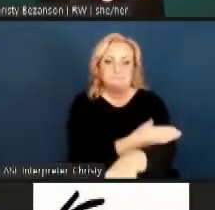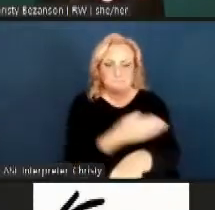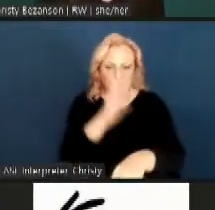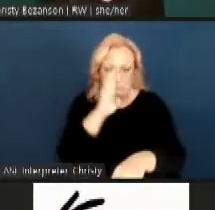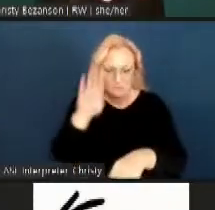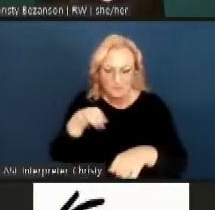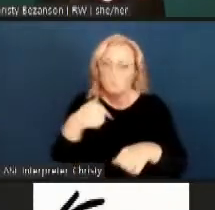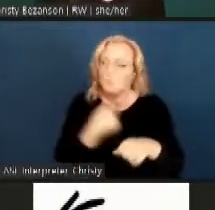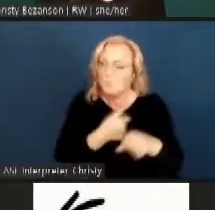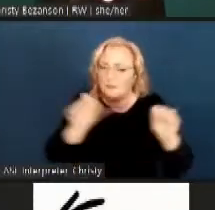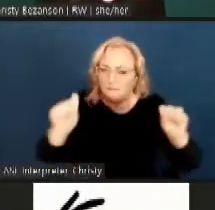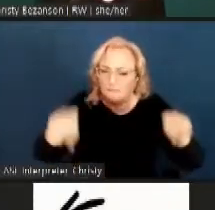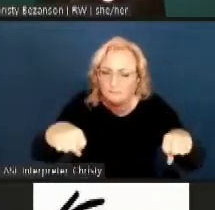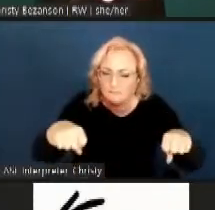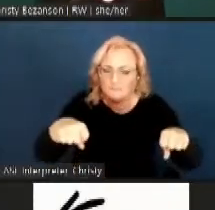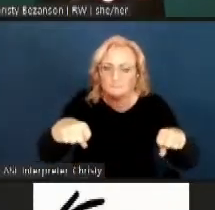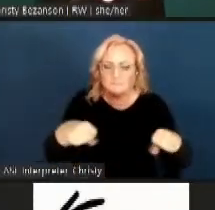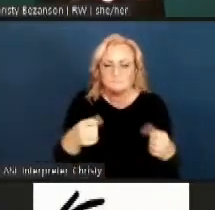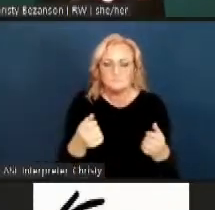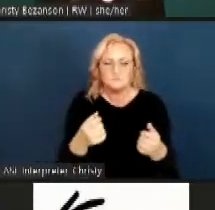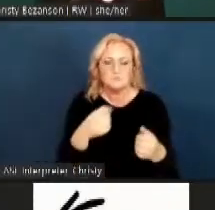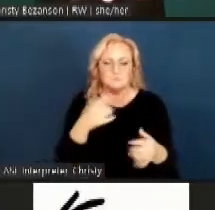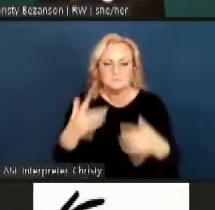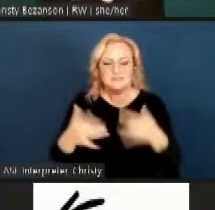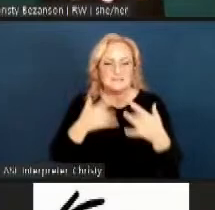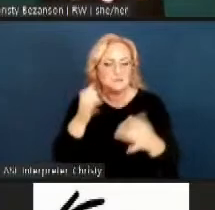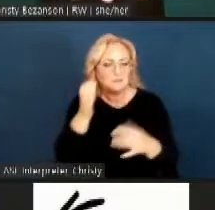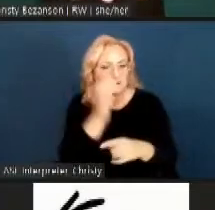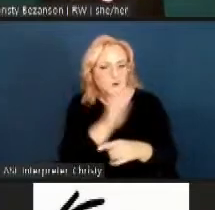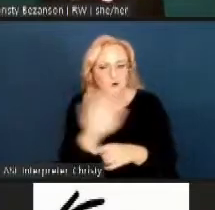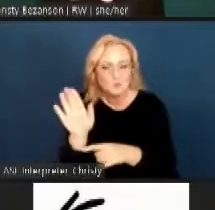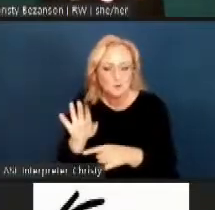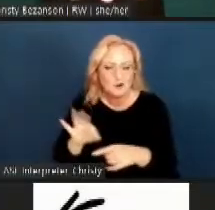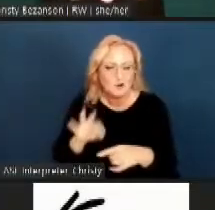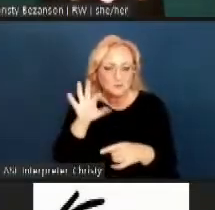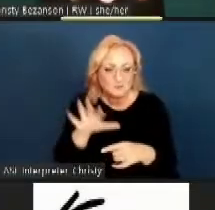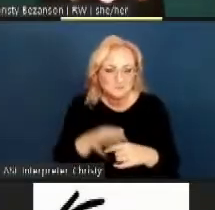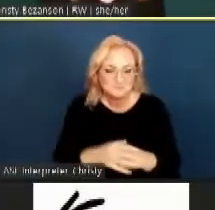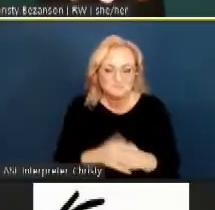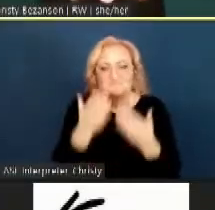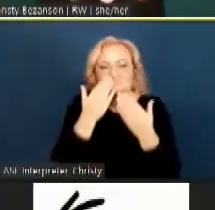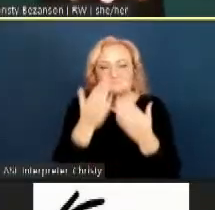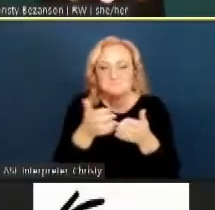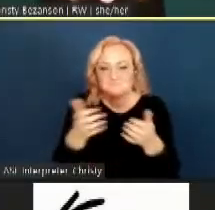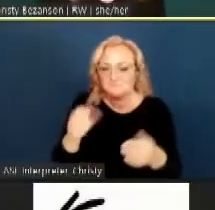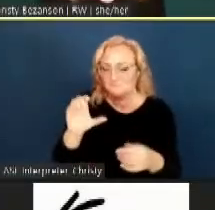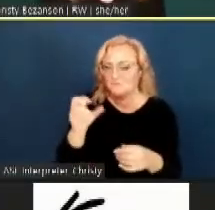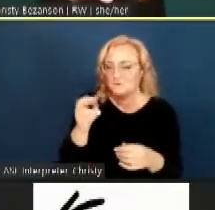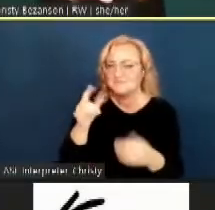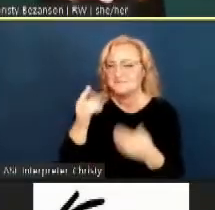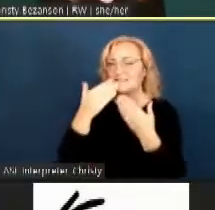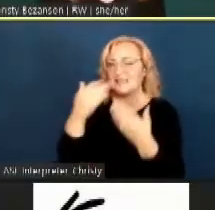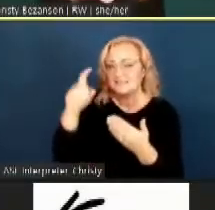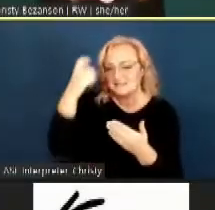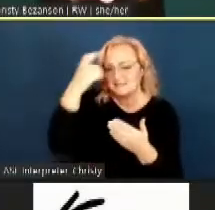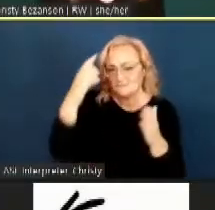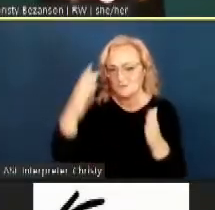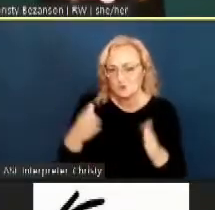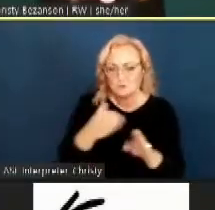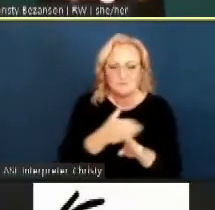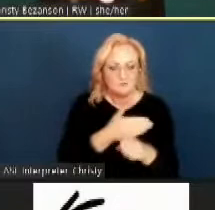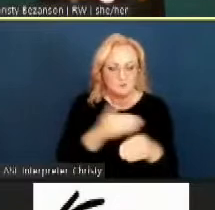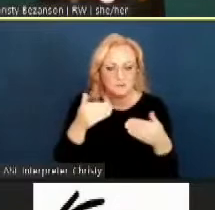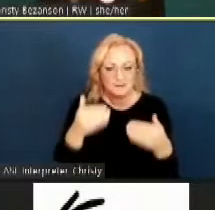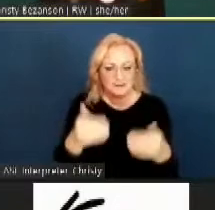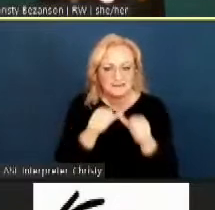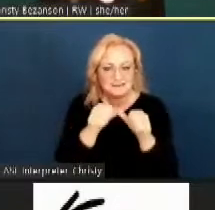I just want to say I'm looking forward to everybody's contribution. Thanks a lot. Great, thank you, Governor. Before we continue, I wanted